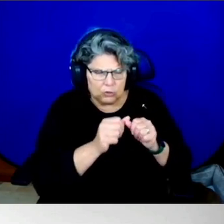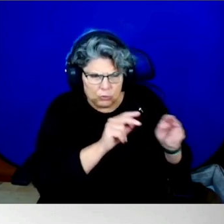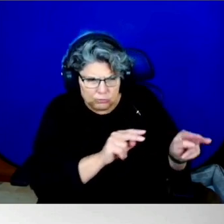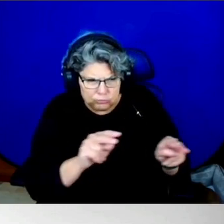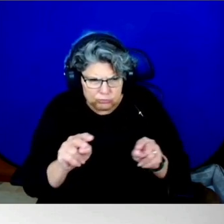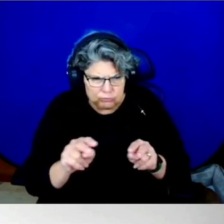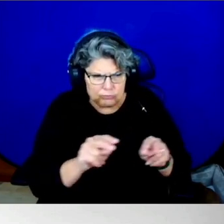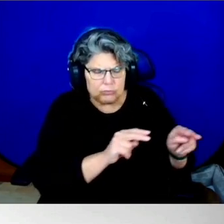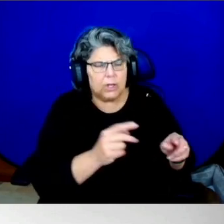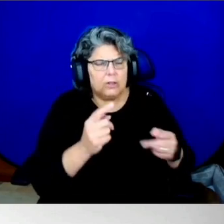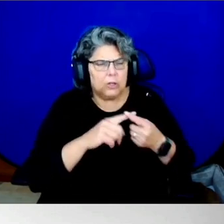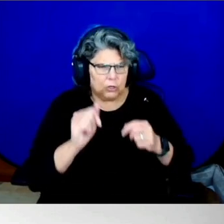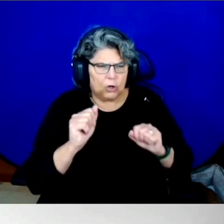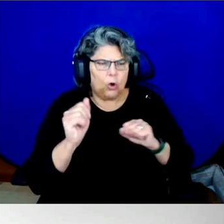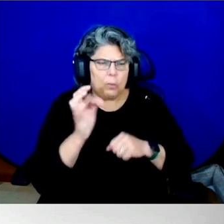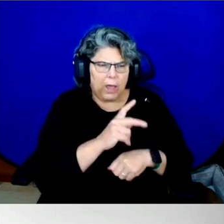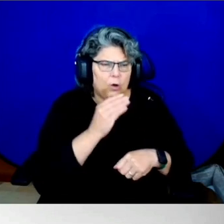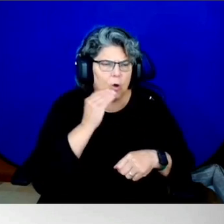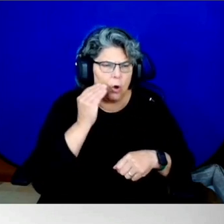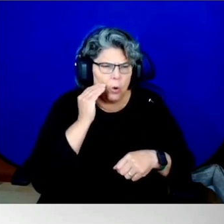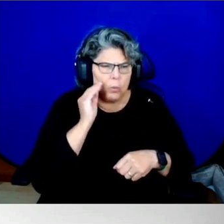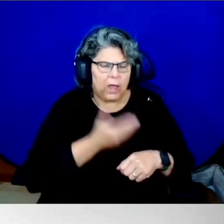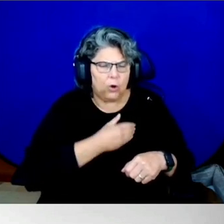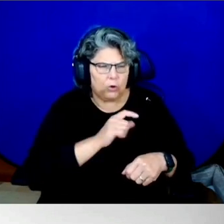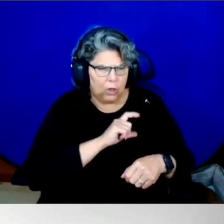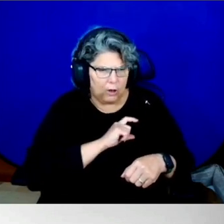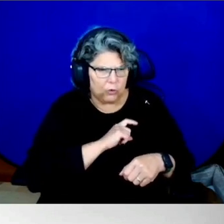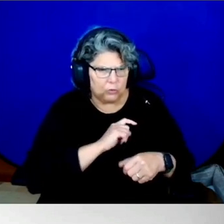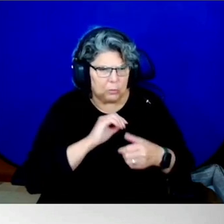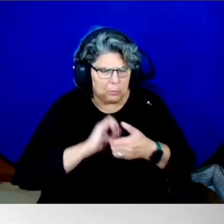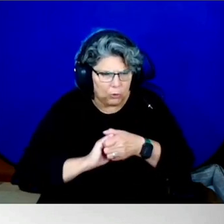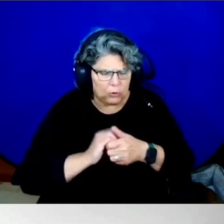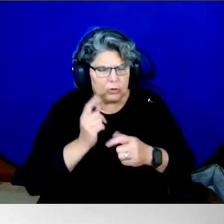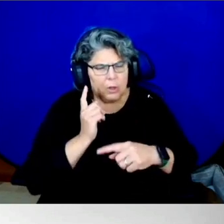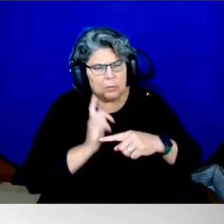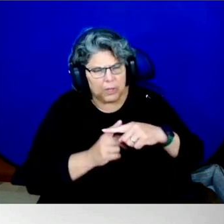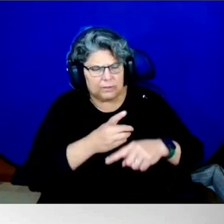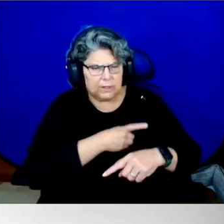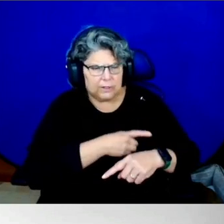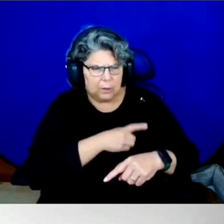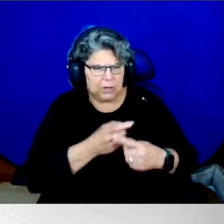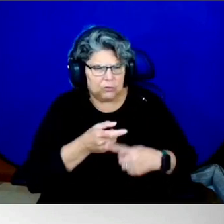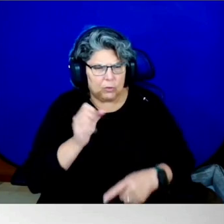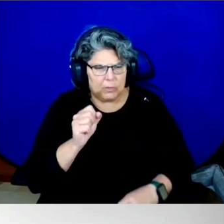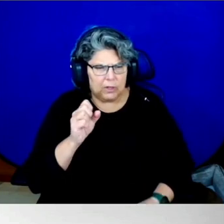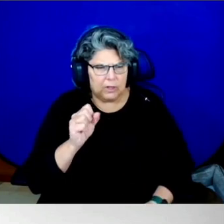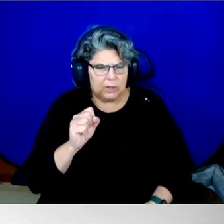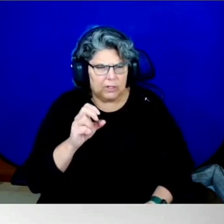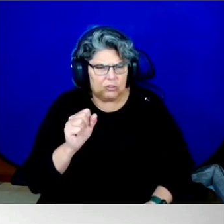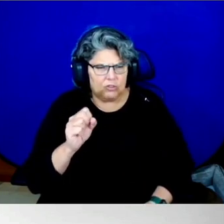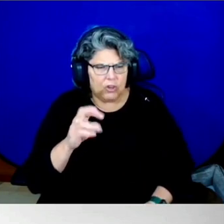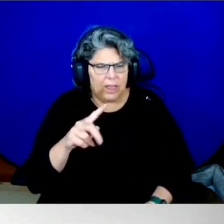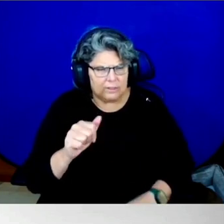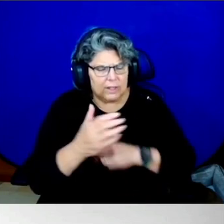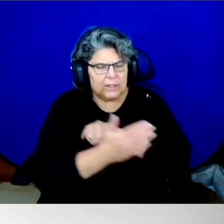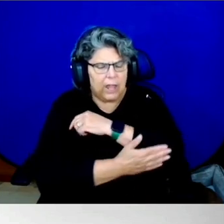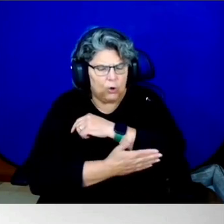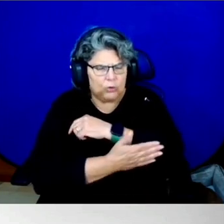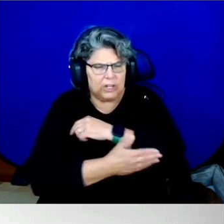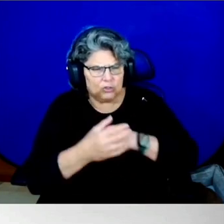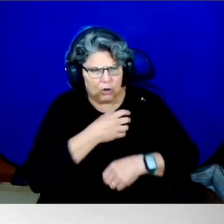home. Our law enforcement partners, along with our deputies with the Shasta County Sheriff's Office, have been working diligently in those areas with